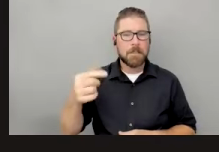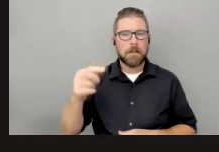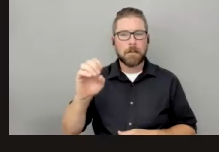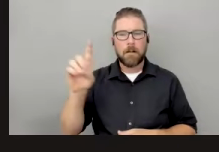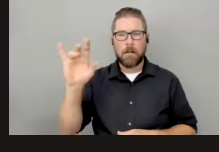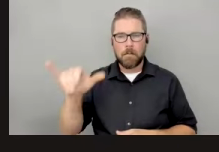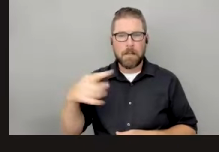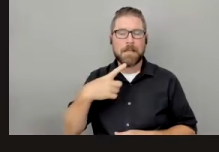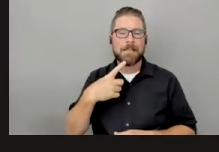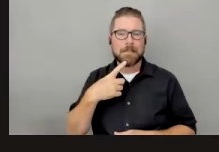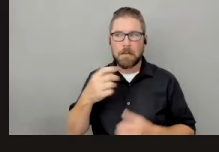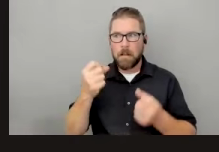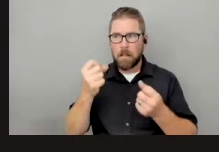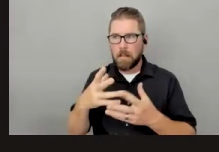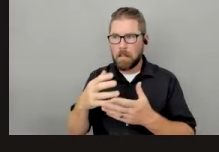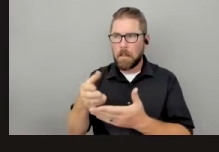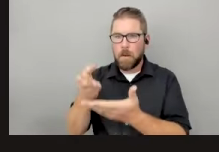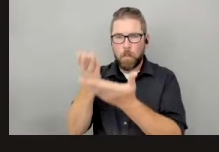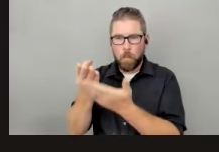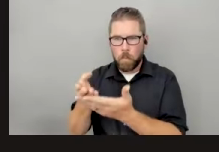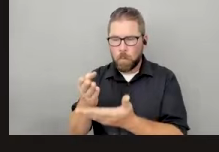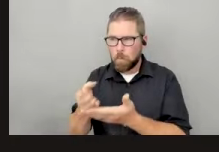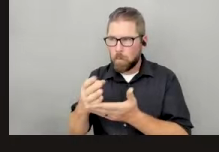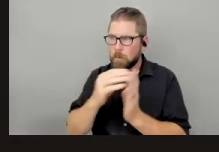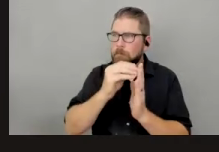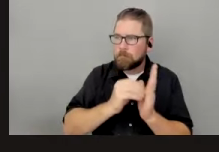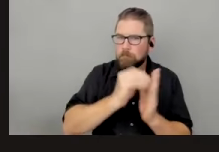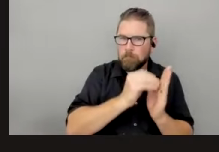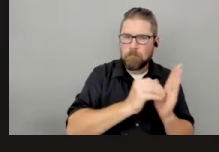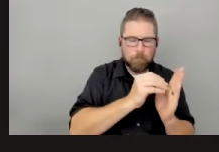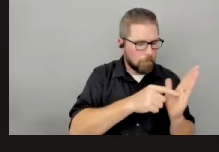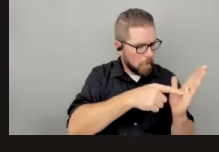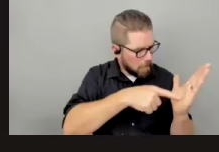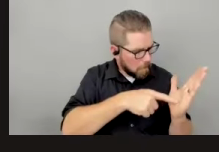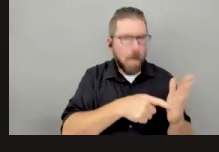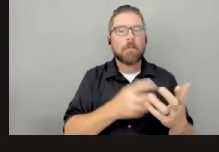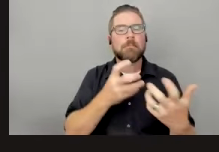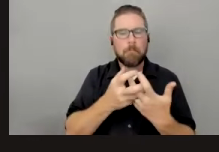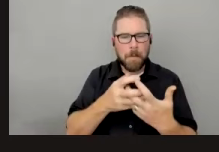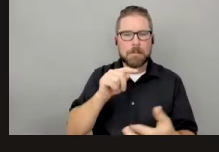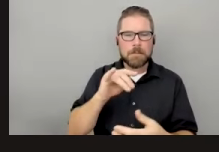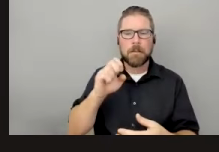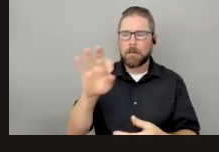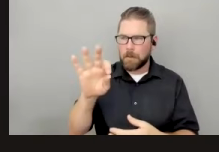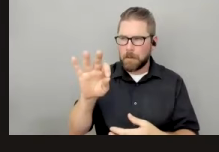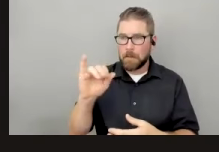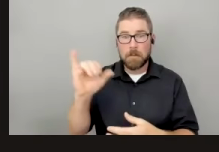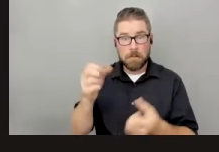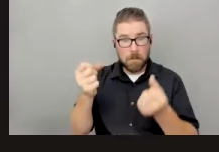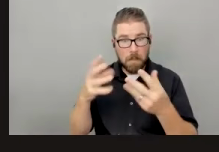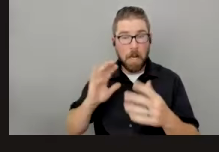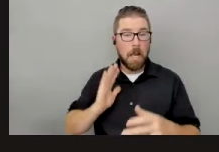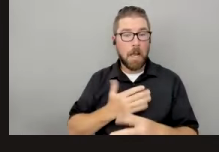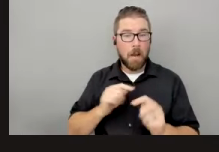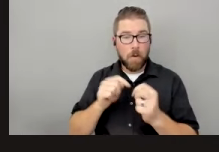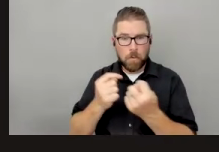possibly collect to determine if it even meets a Title IX issue. It's a lot of conversation between our team